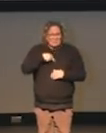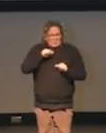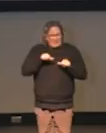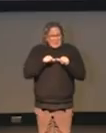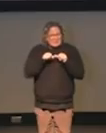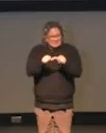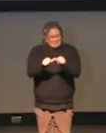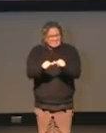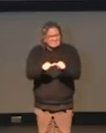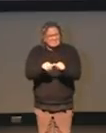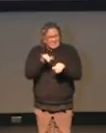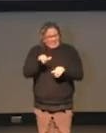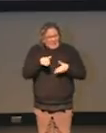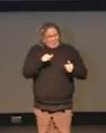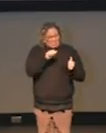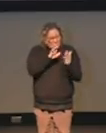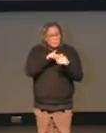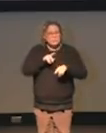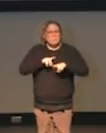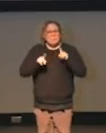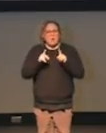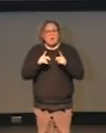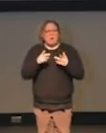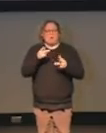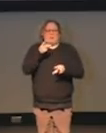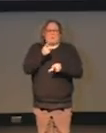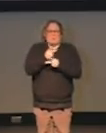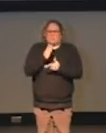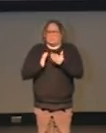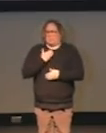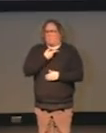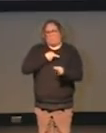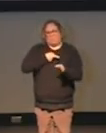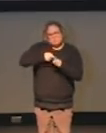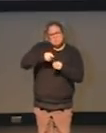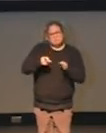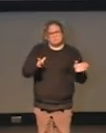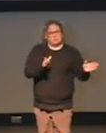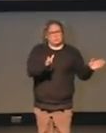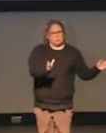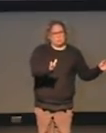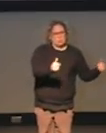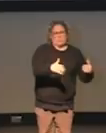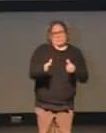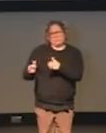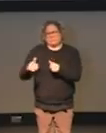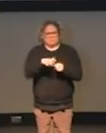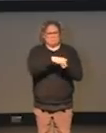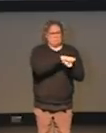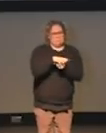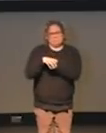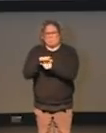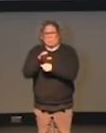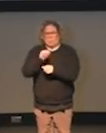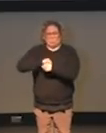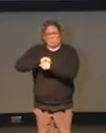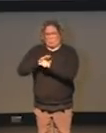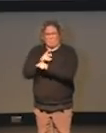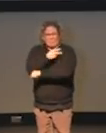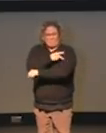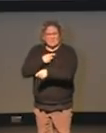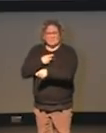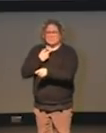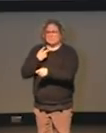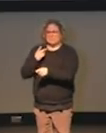we're thinking about. Certainly keeping some of our specialized units that have been taking care of these COVID-related patients for a